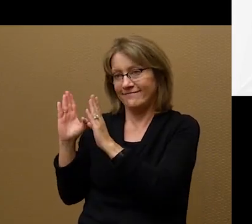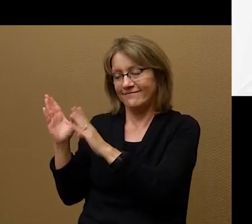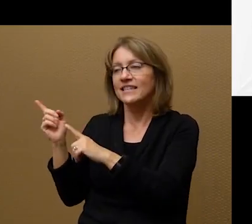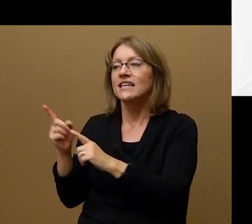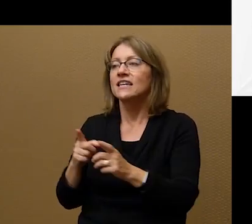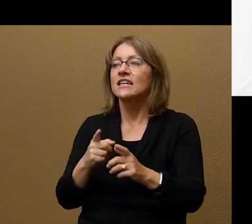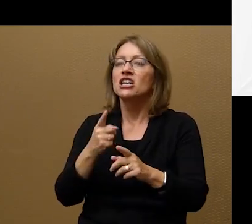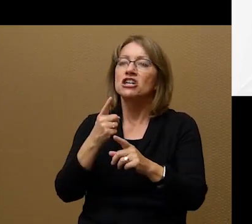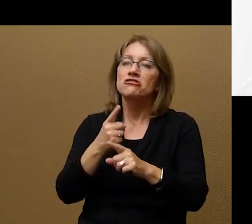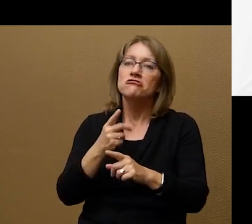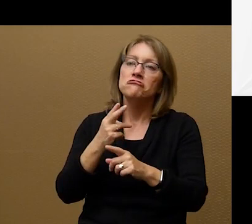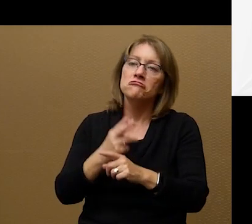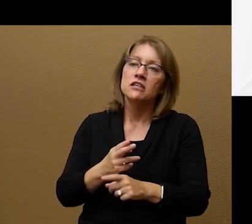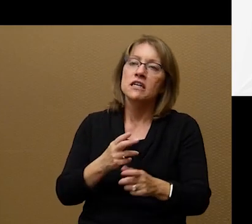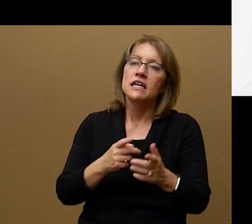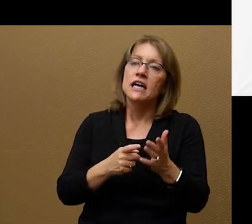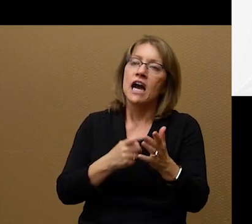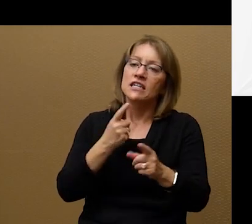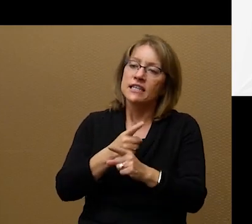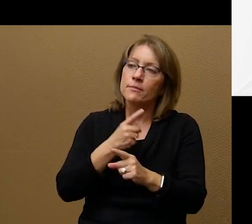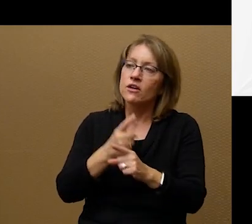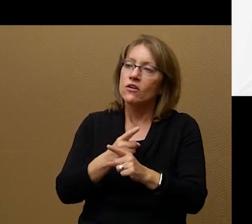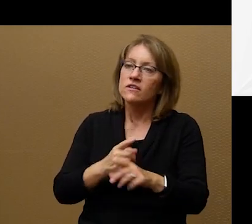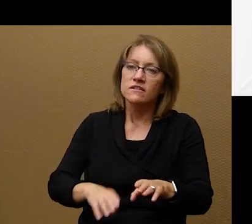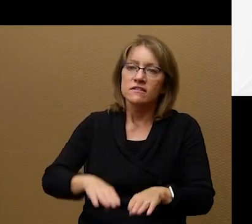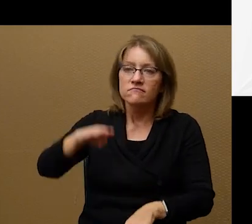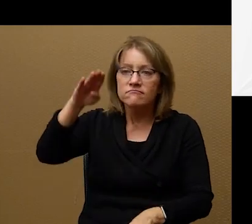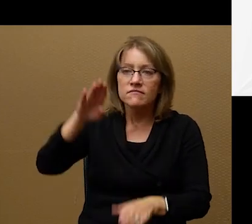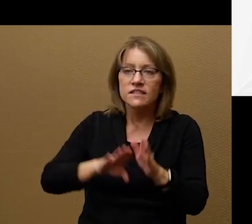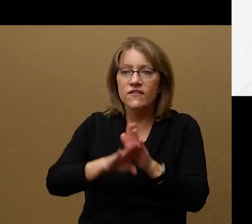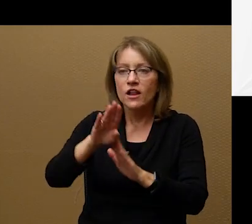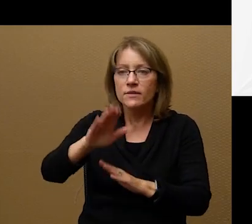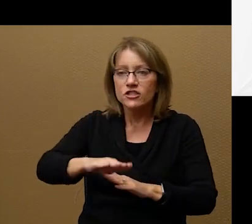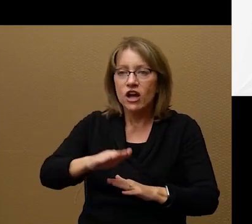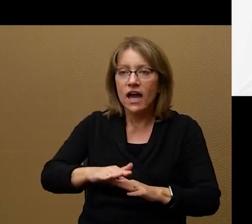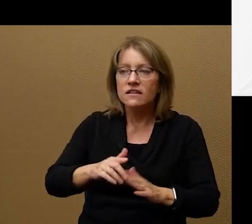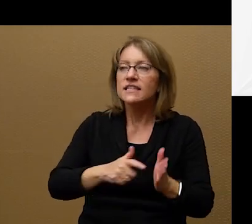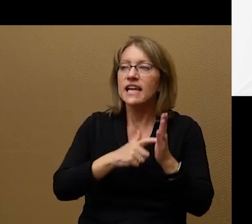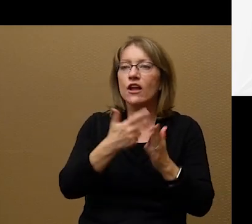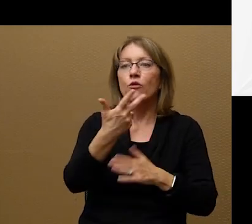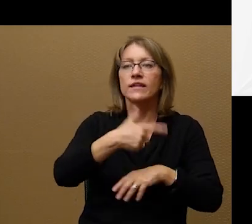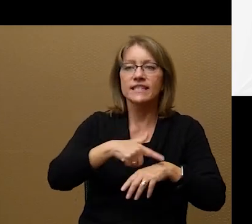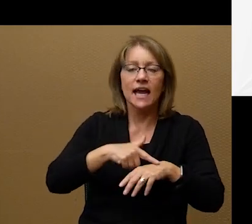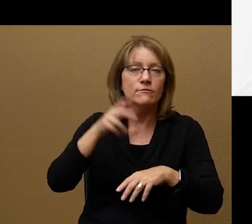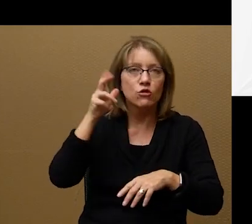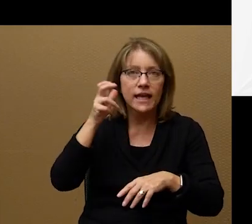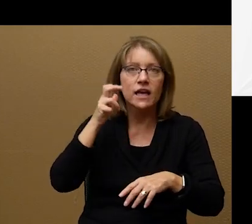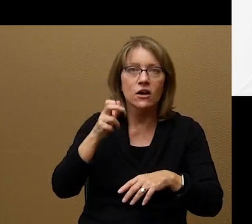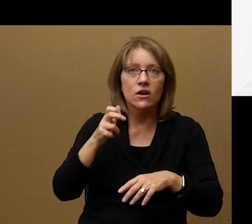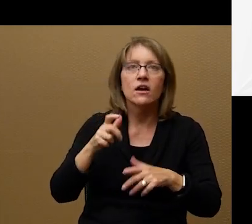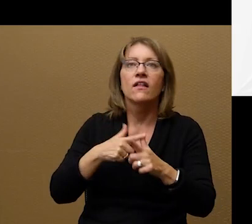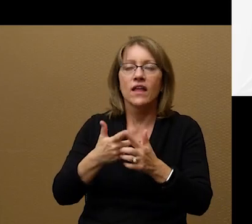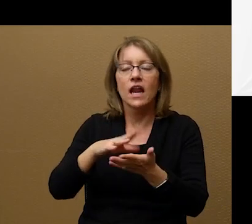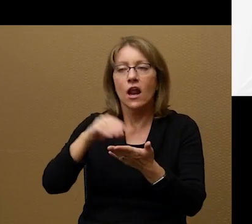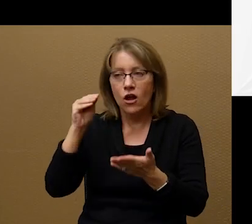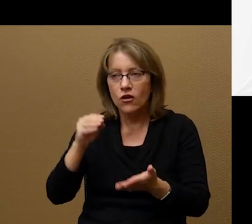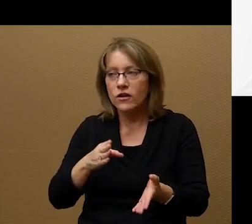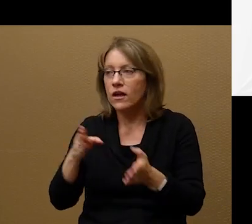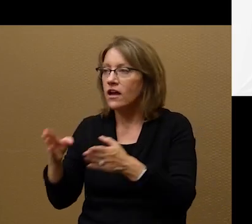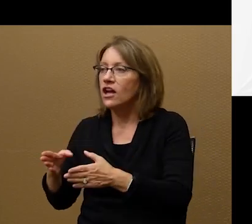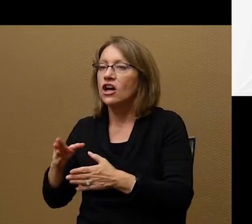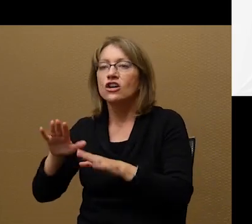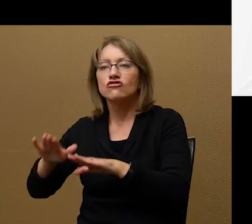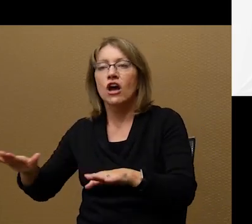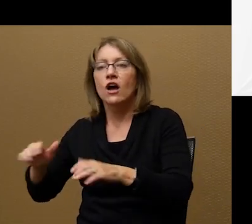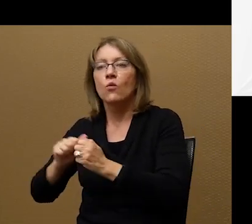developing child 3 times to hear something before they learn it. It takes a child with autism 70 times to hear